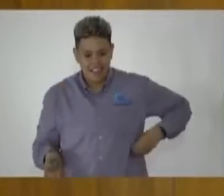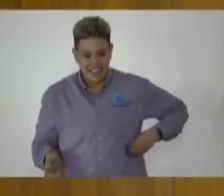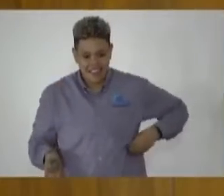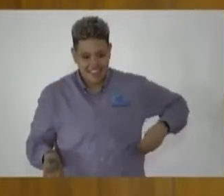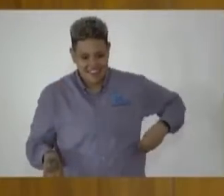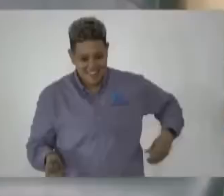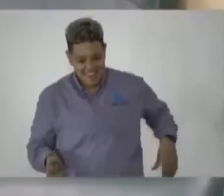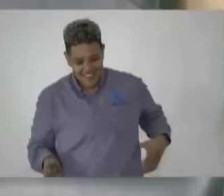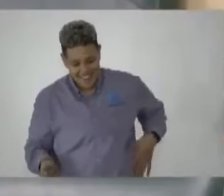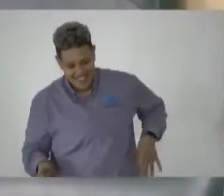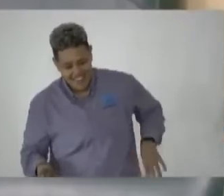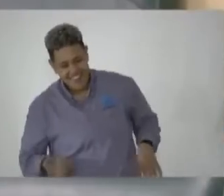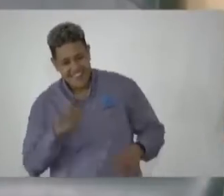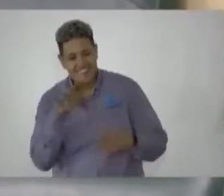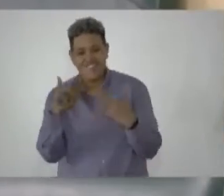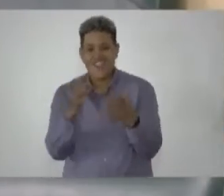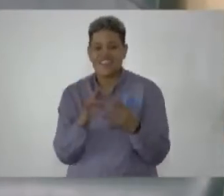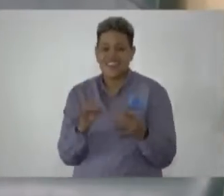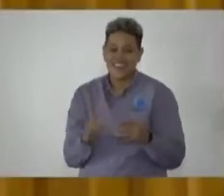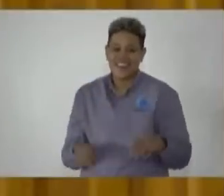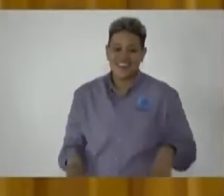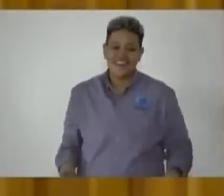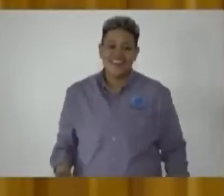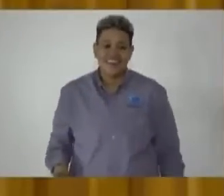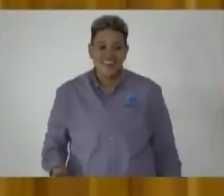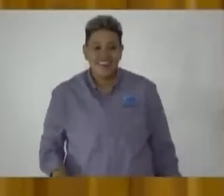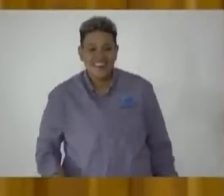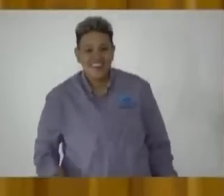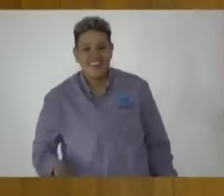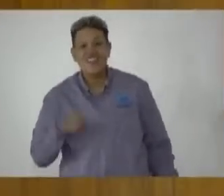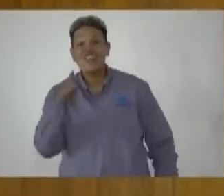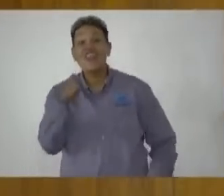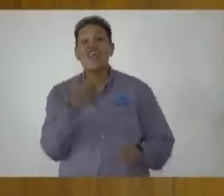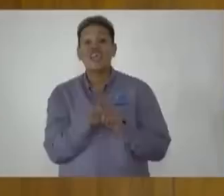well, you're no preemptive. Man, forget that you're one. preemptive. Because she